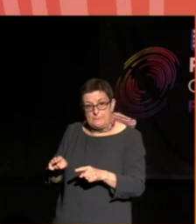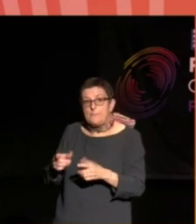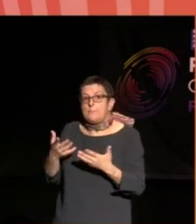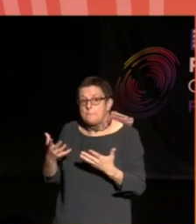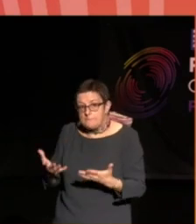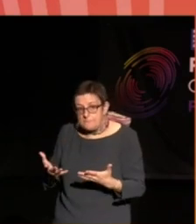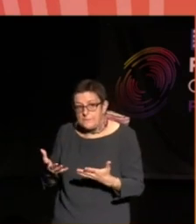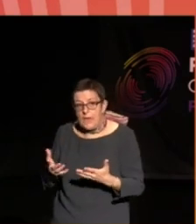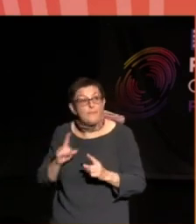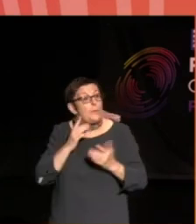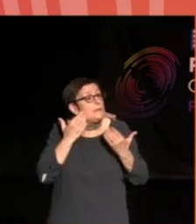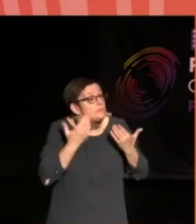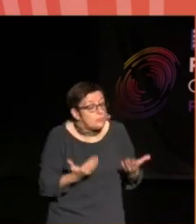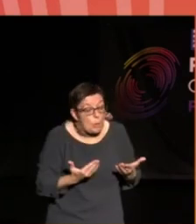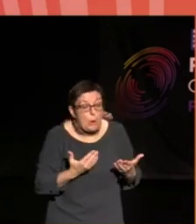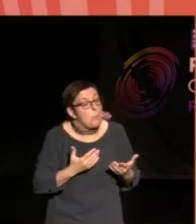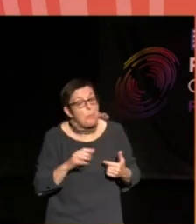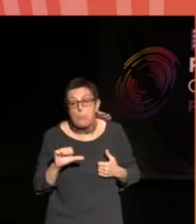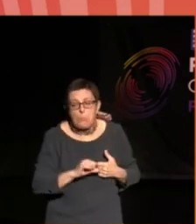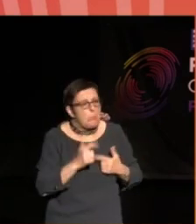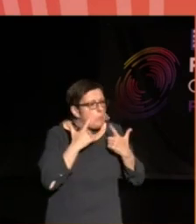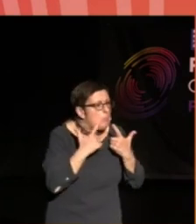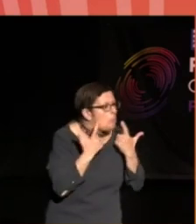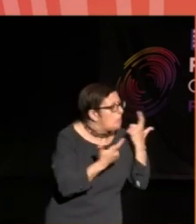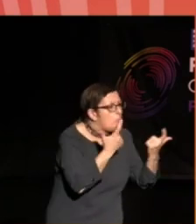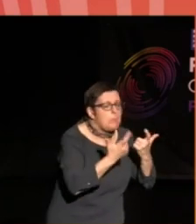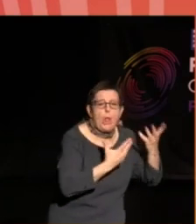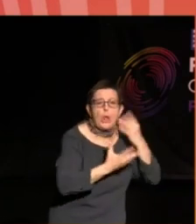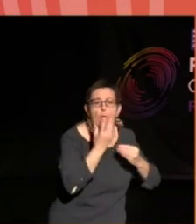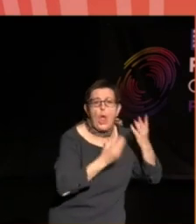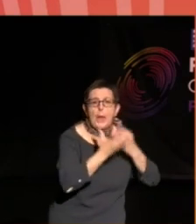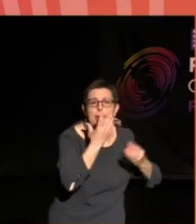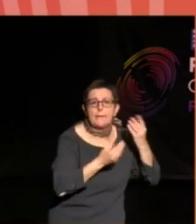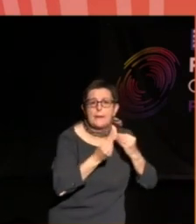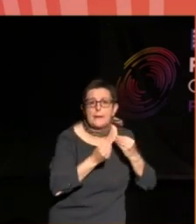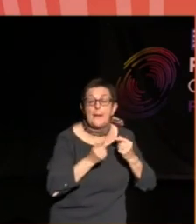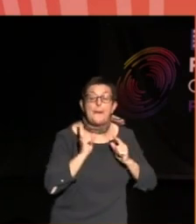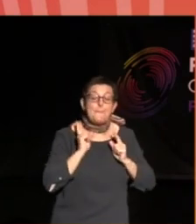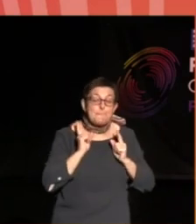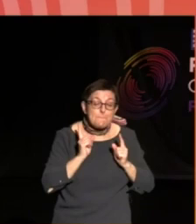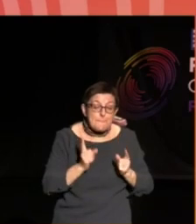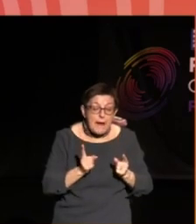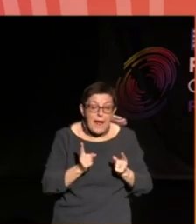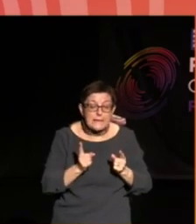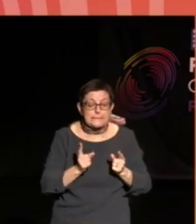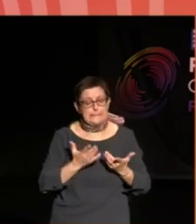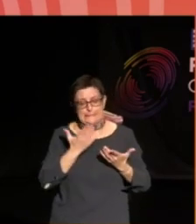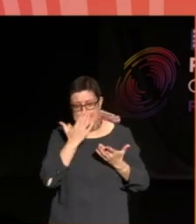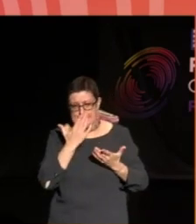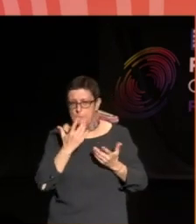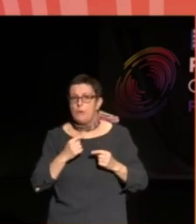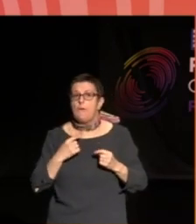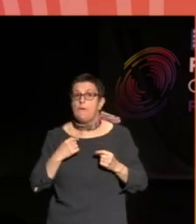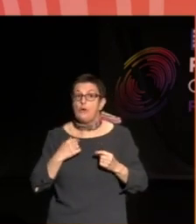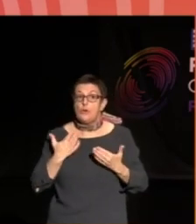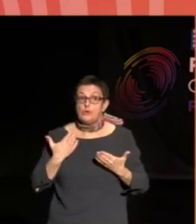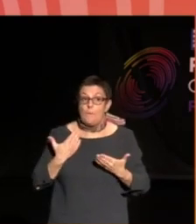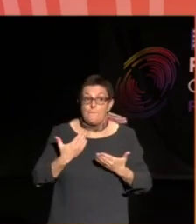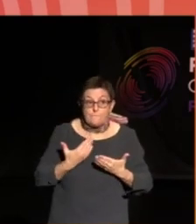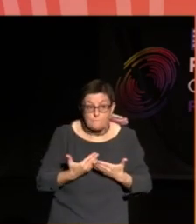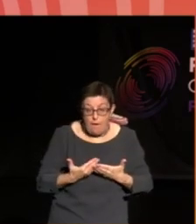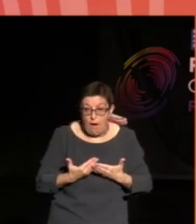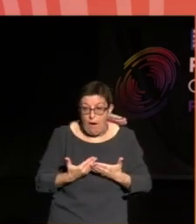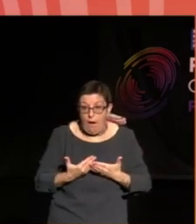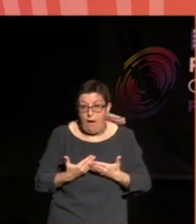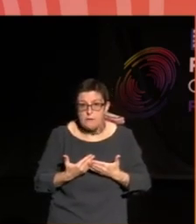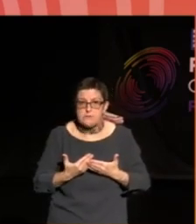that we can learn it. What's lacking is the concentrated national and global will to do it.